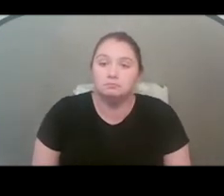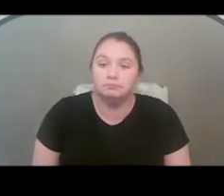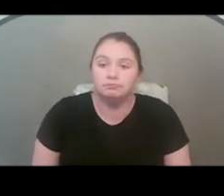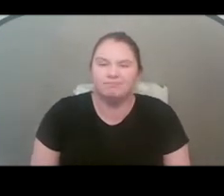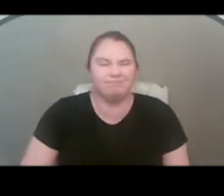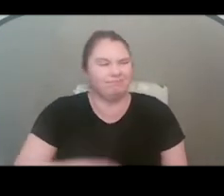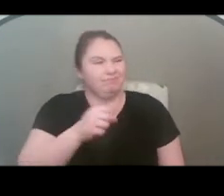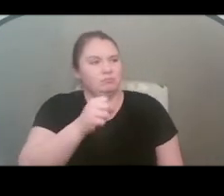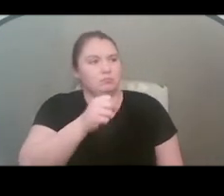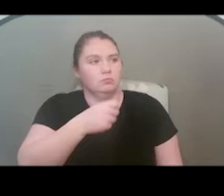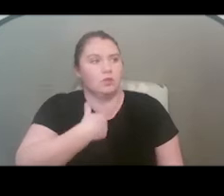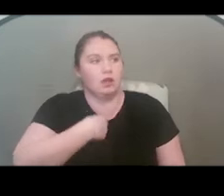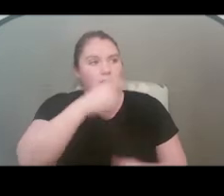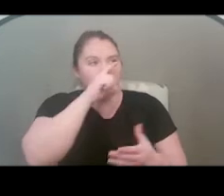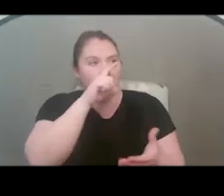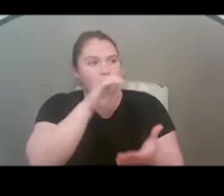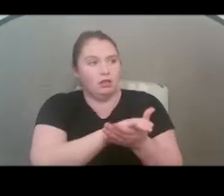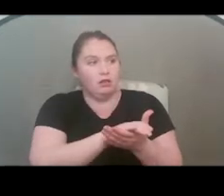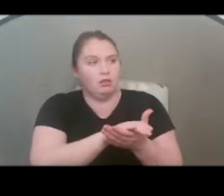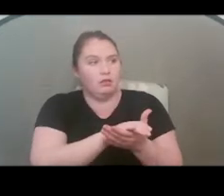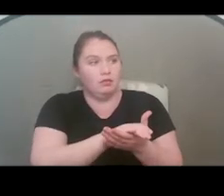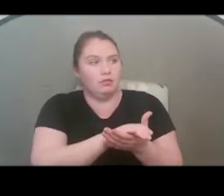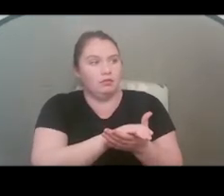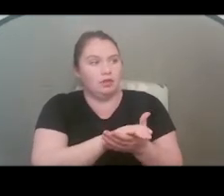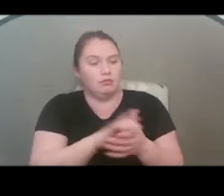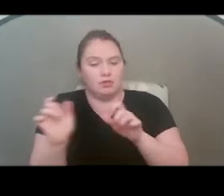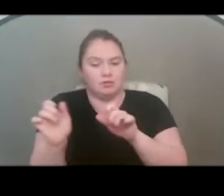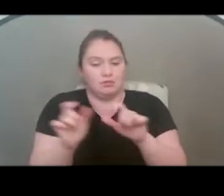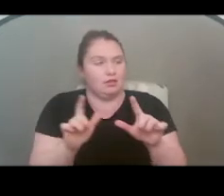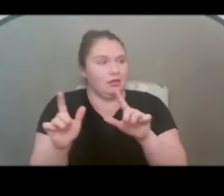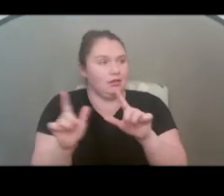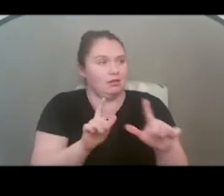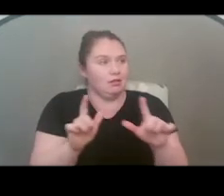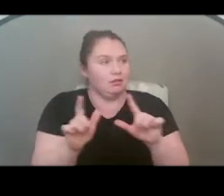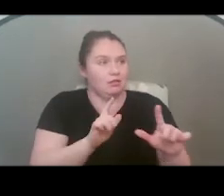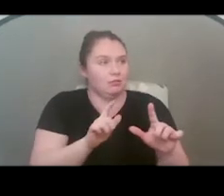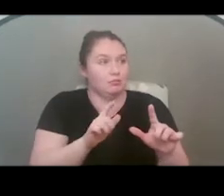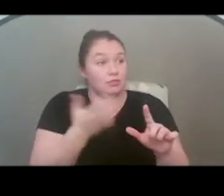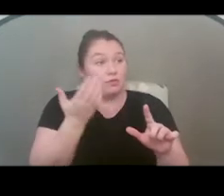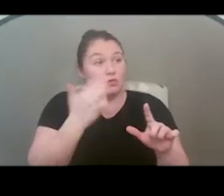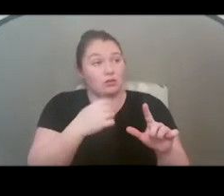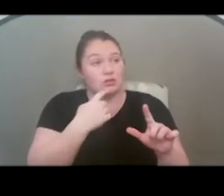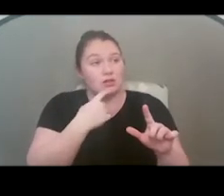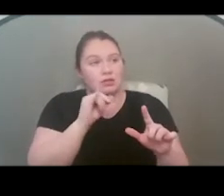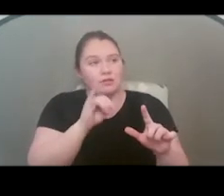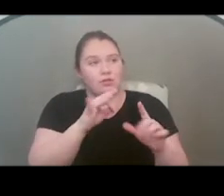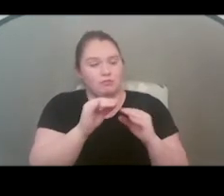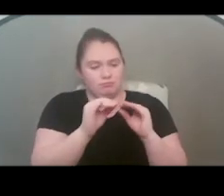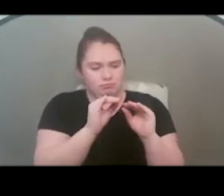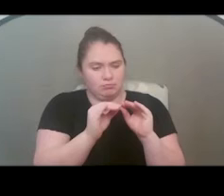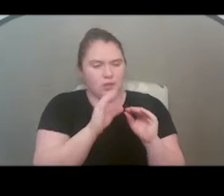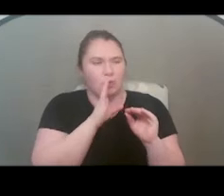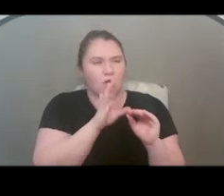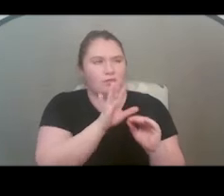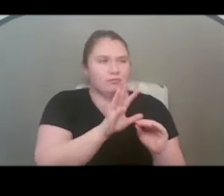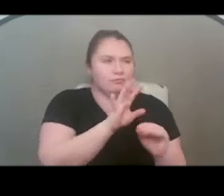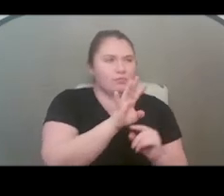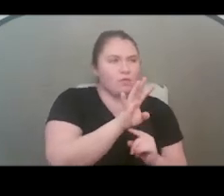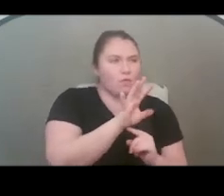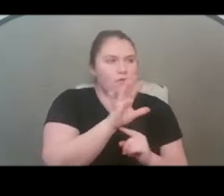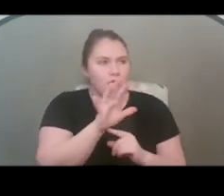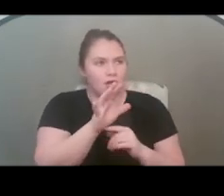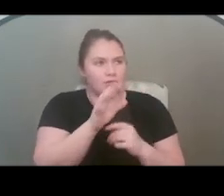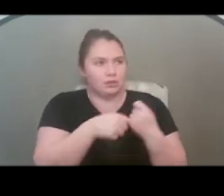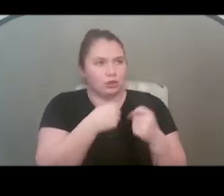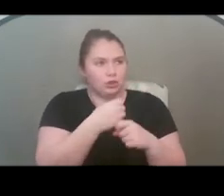Because I believe that the slide said you would, if you did the renovation, it would be a 4 or 5 year process. I